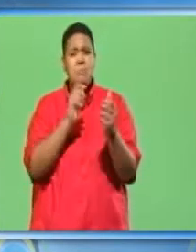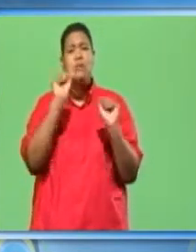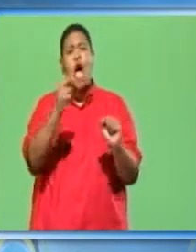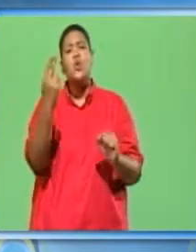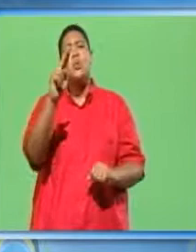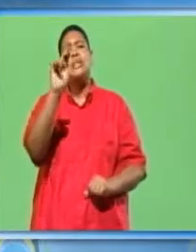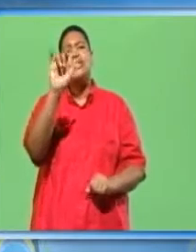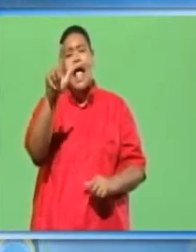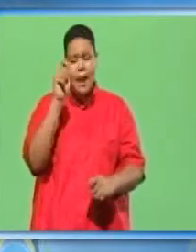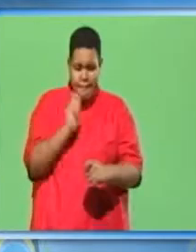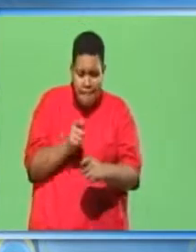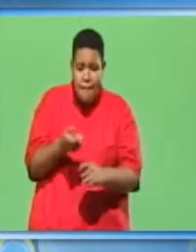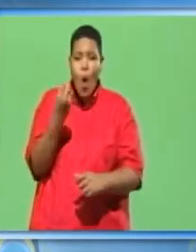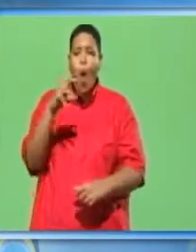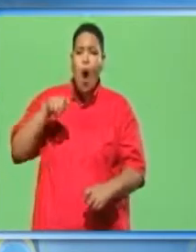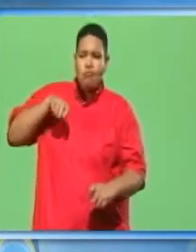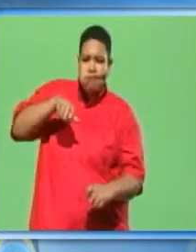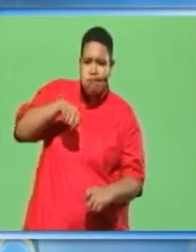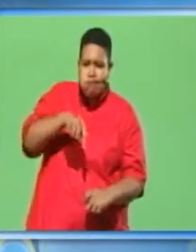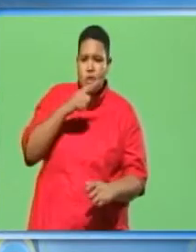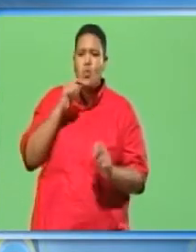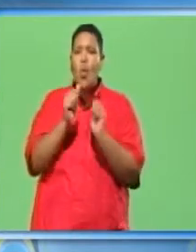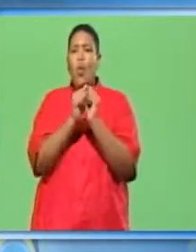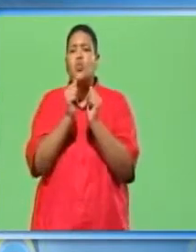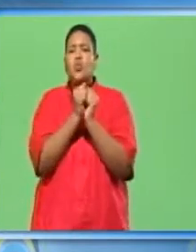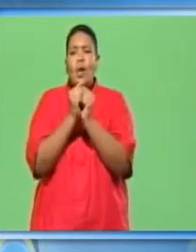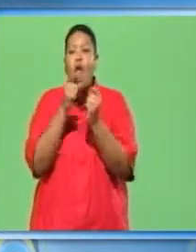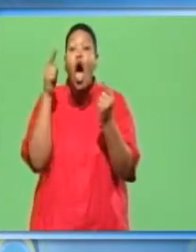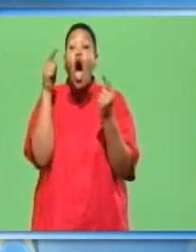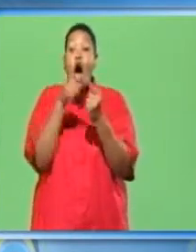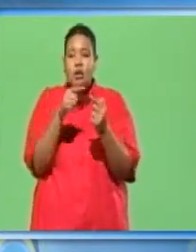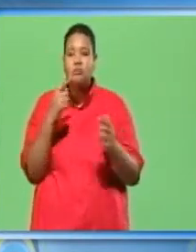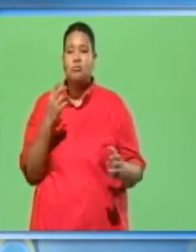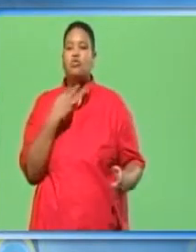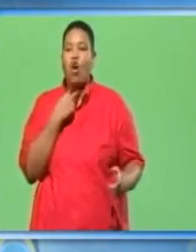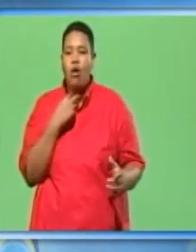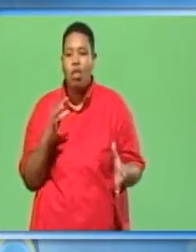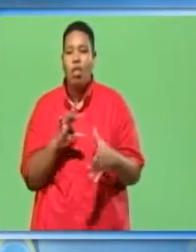nail can be used to hold together the joint until the glue holds.